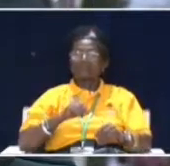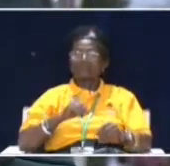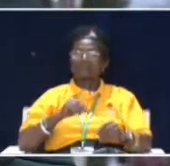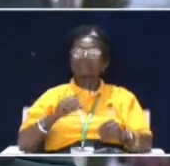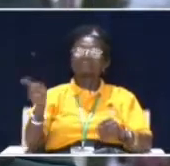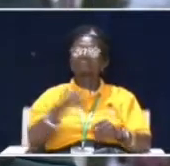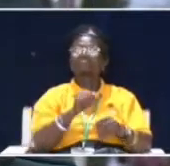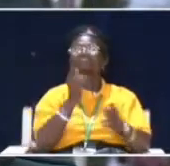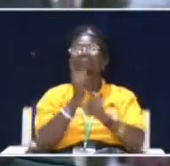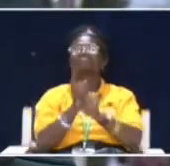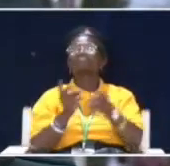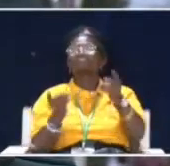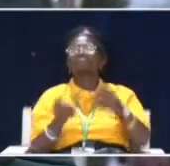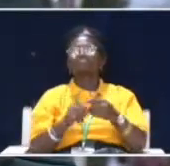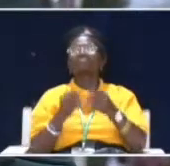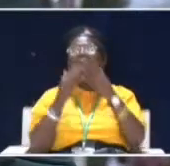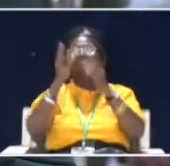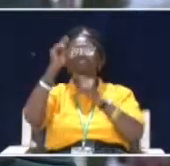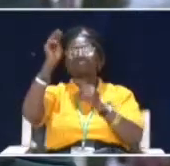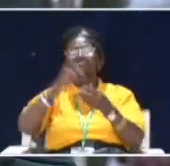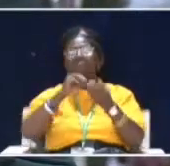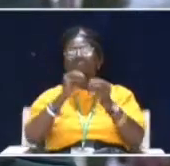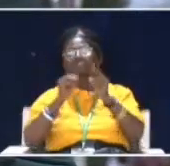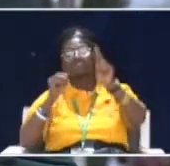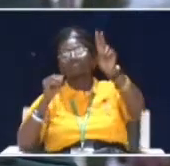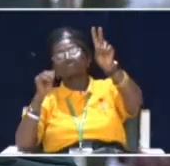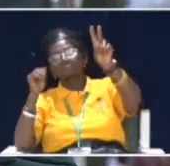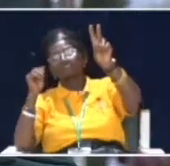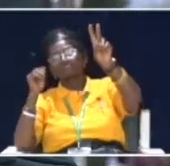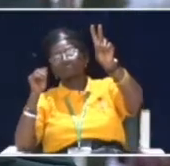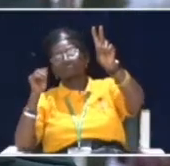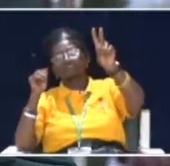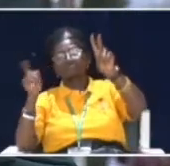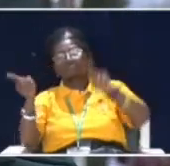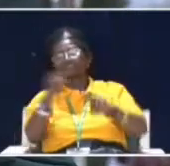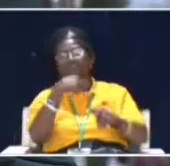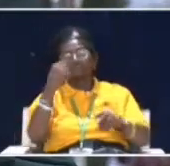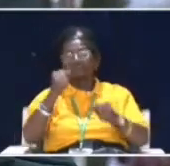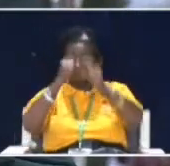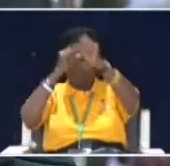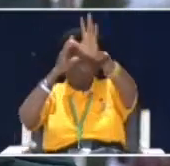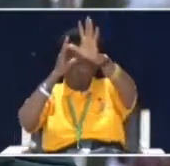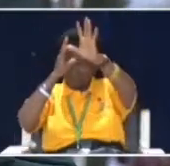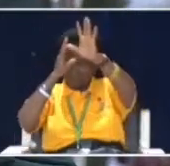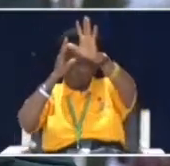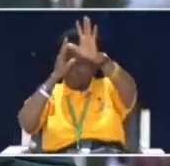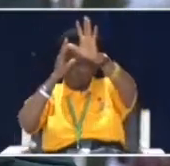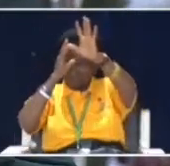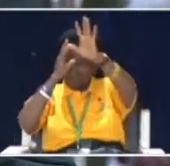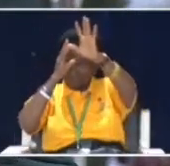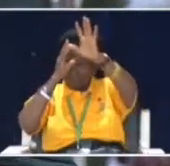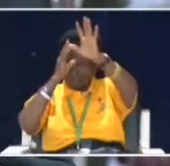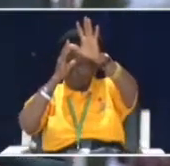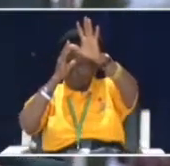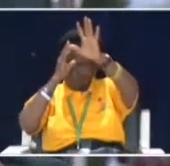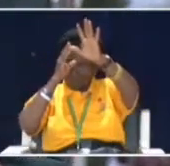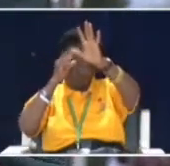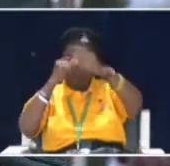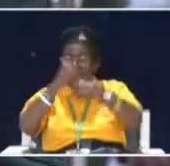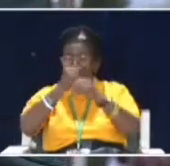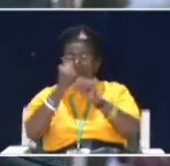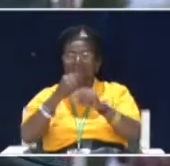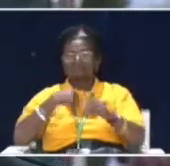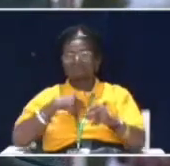rẹ̀. Number two. Èkejì. You say father. Wàá sọ wípé bàbá. Make me